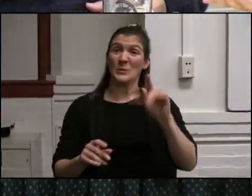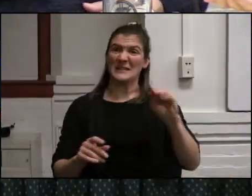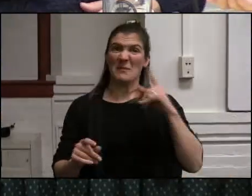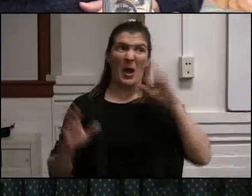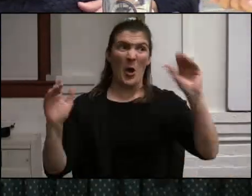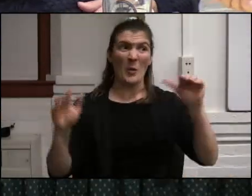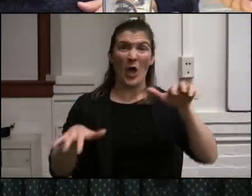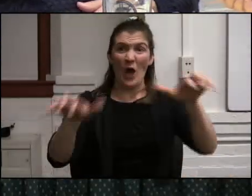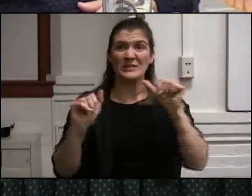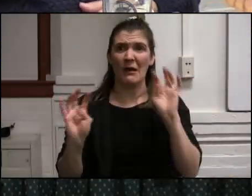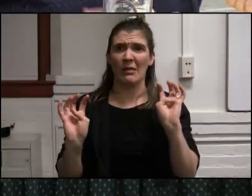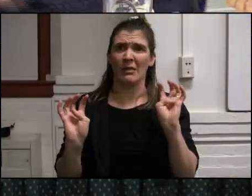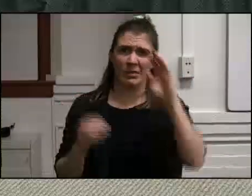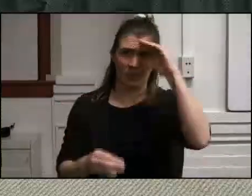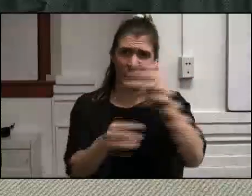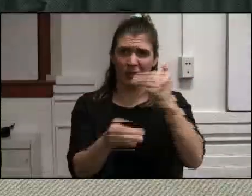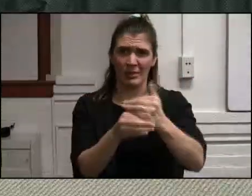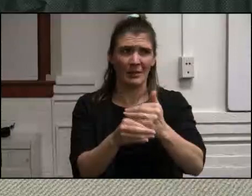Good.